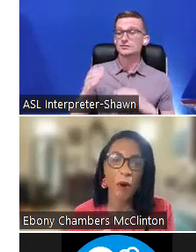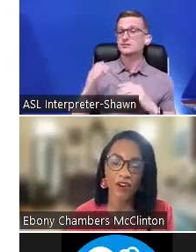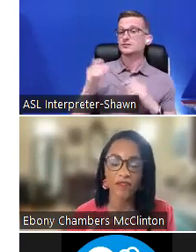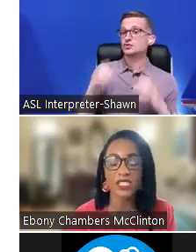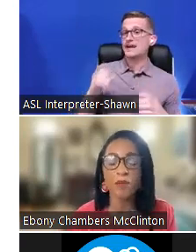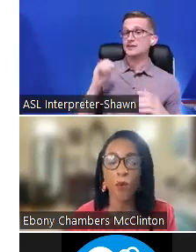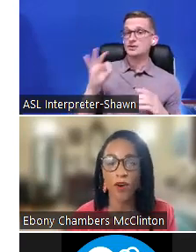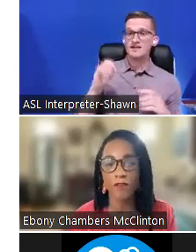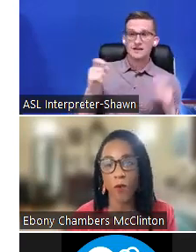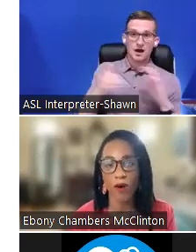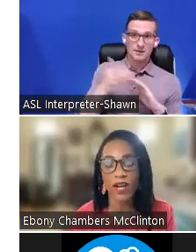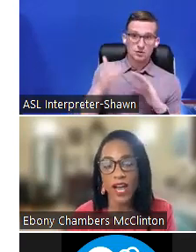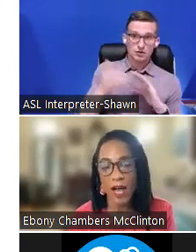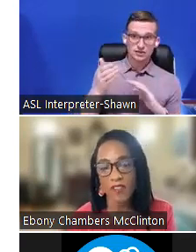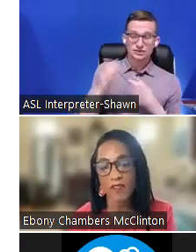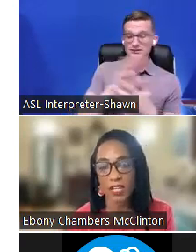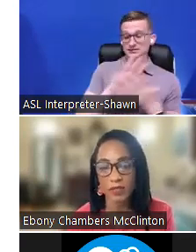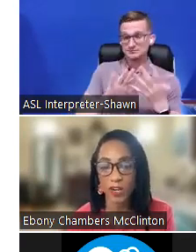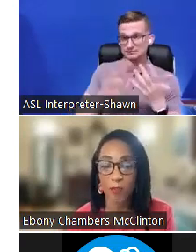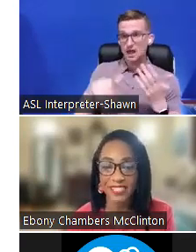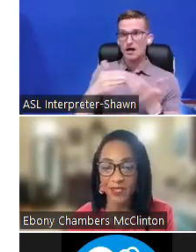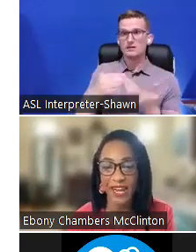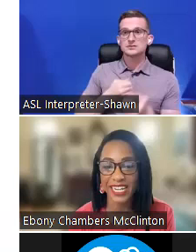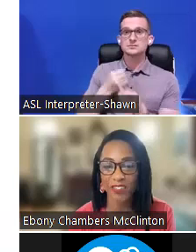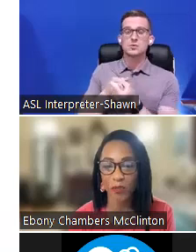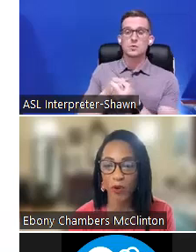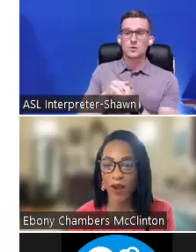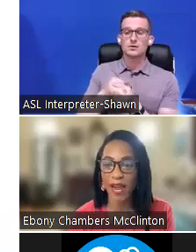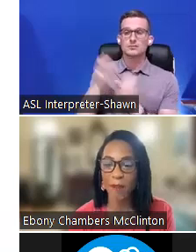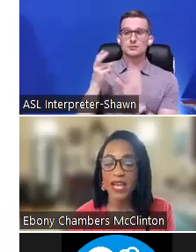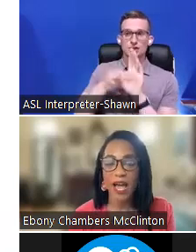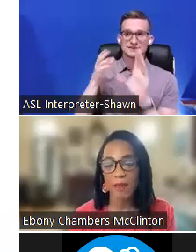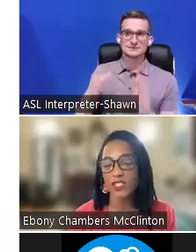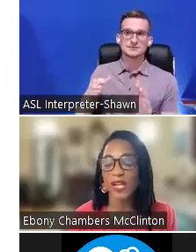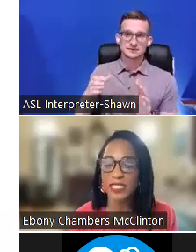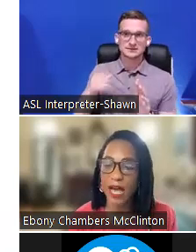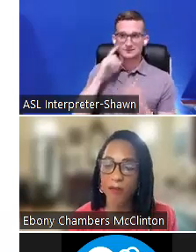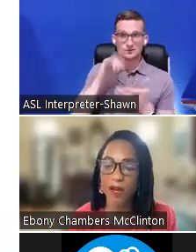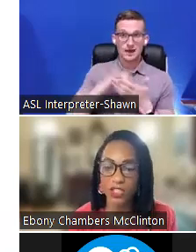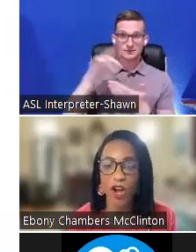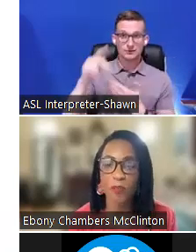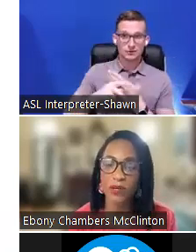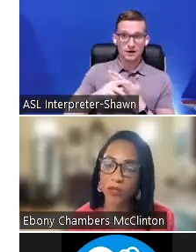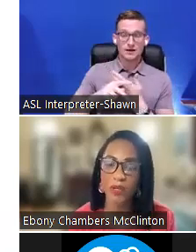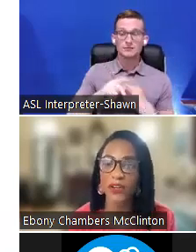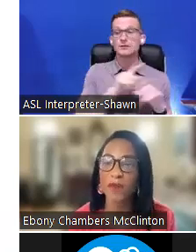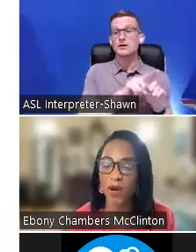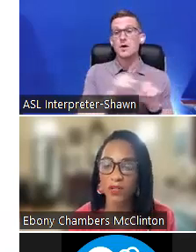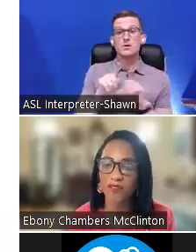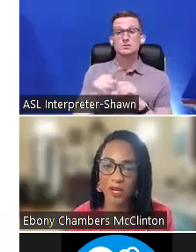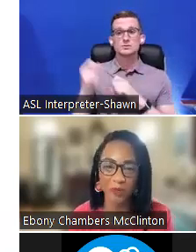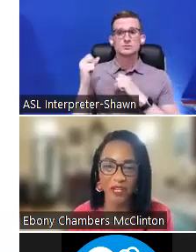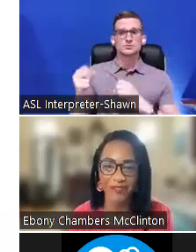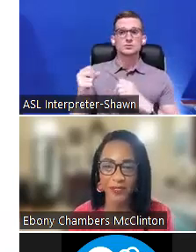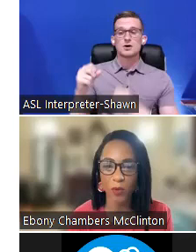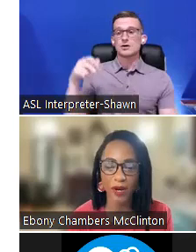as a part of the support for the fellows that are participating in the program, as well as a strong peer-to-peer component